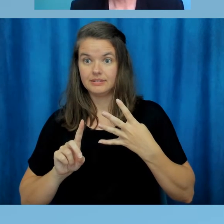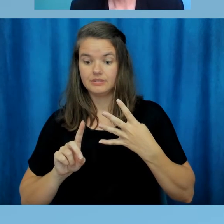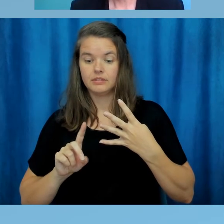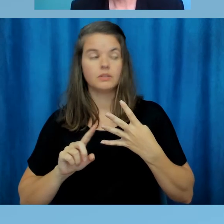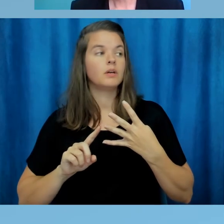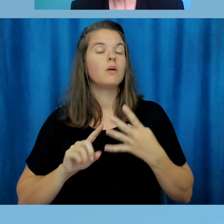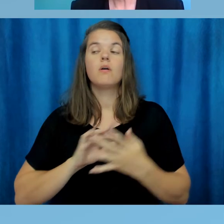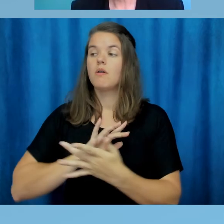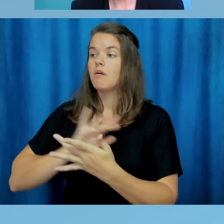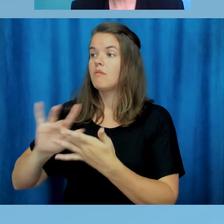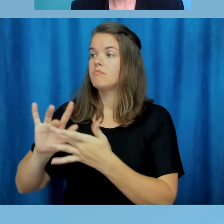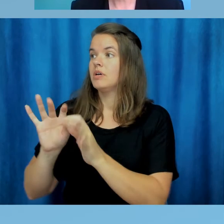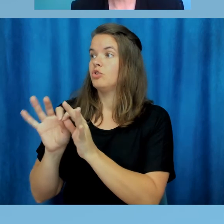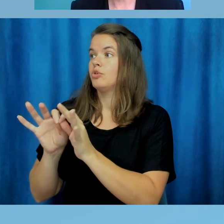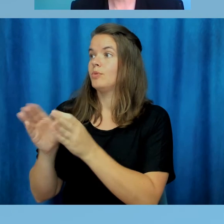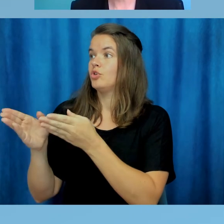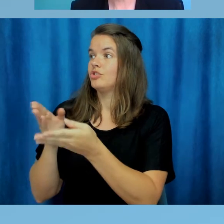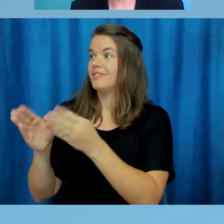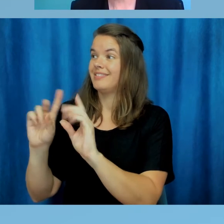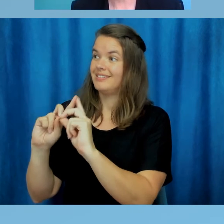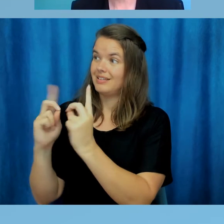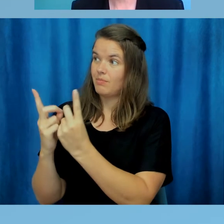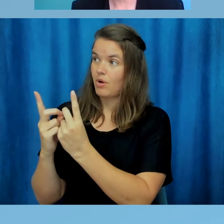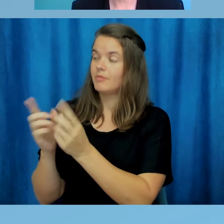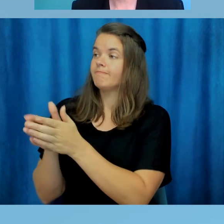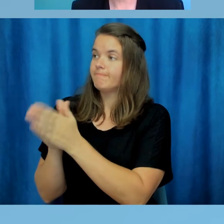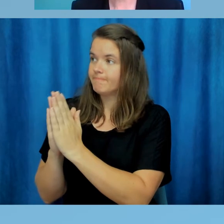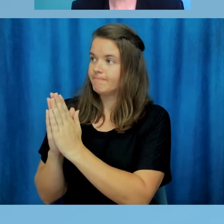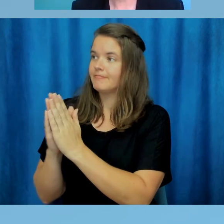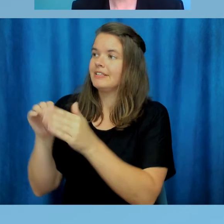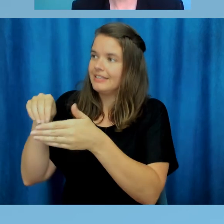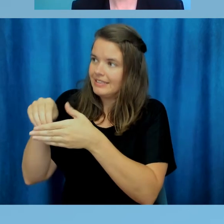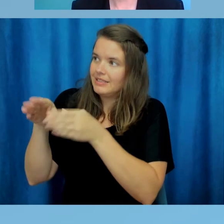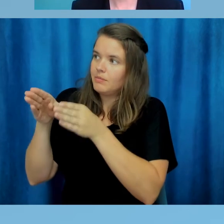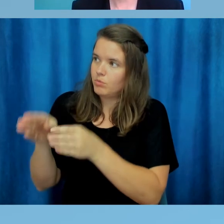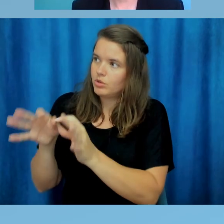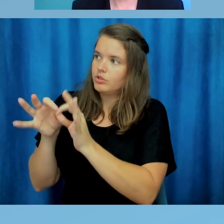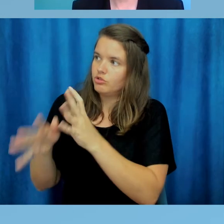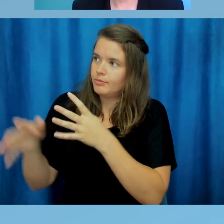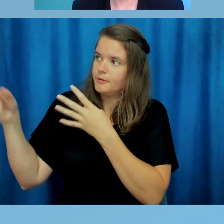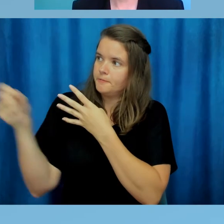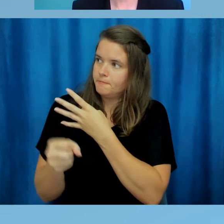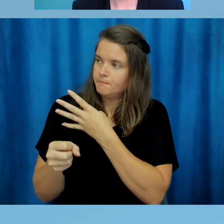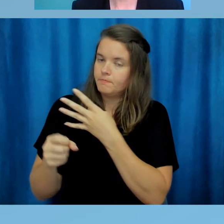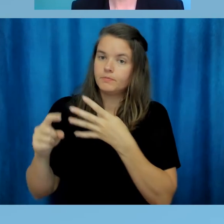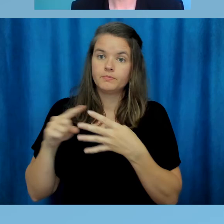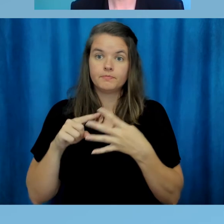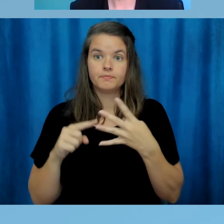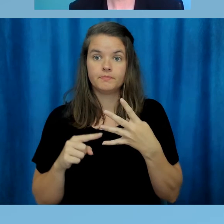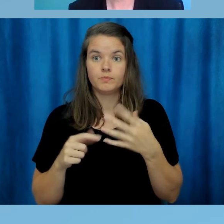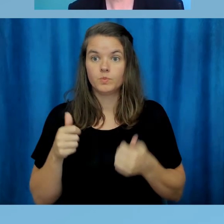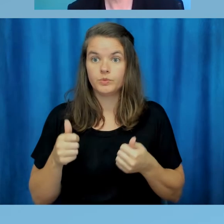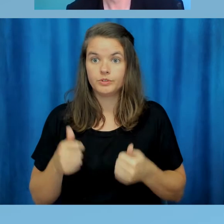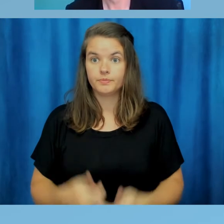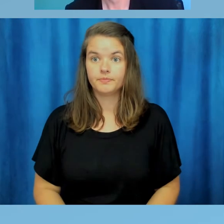D, contact the interpreter services department to request an in-person interpreter?